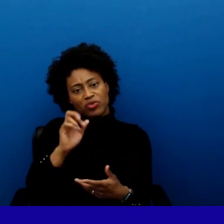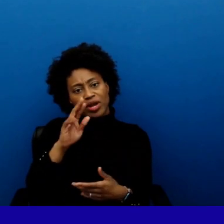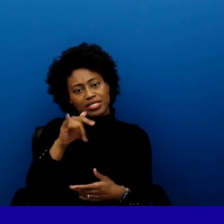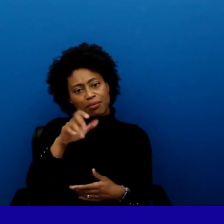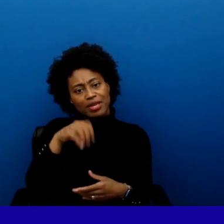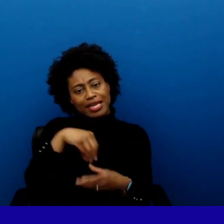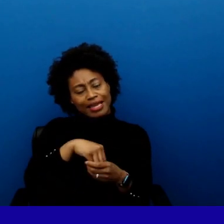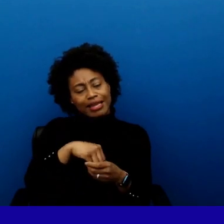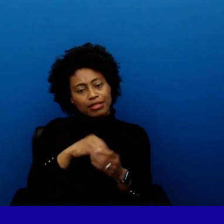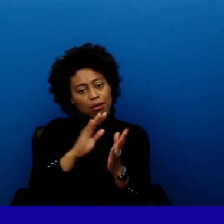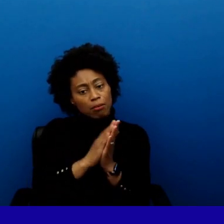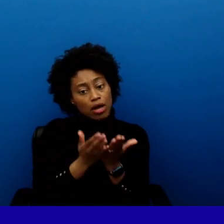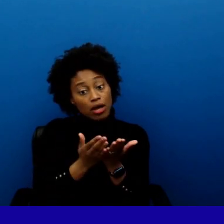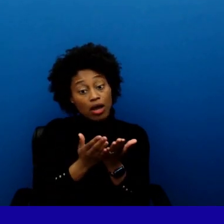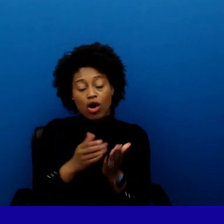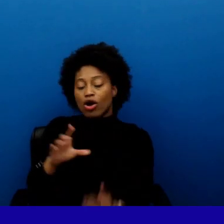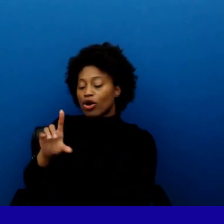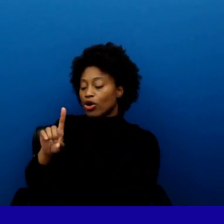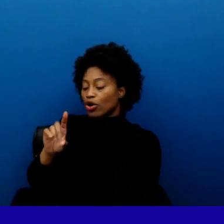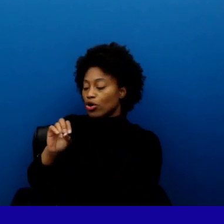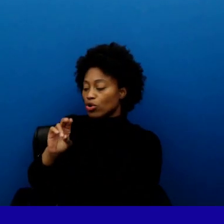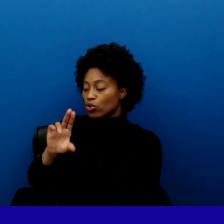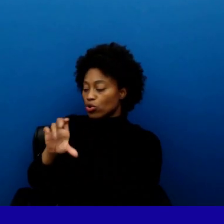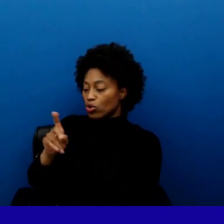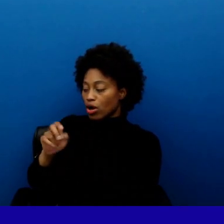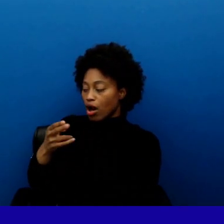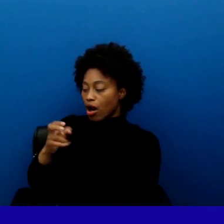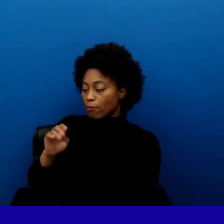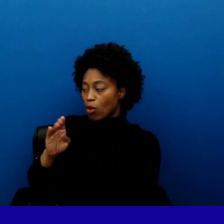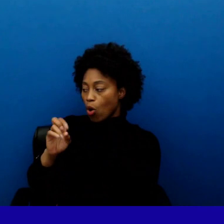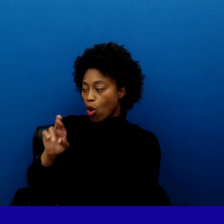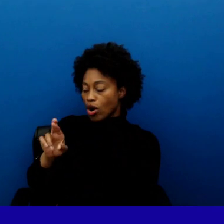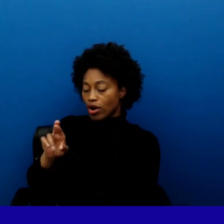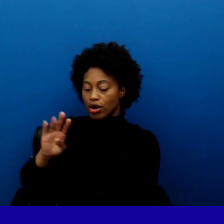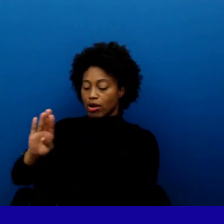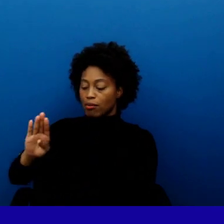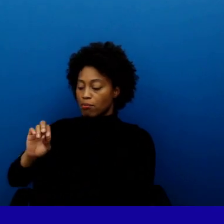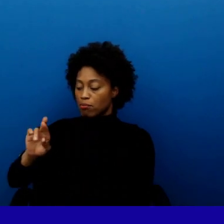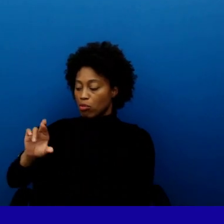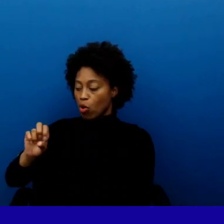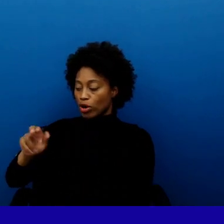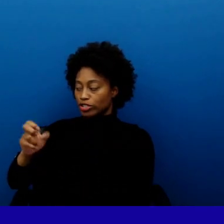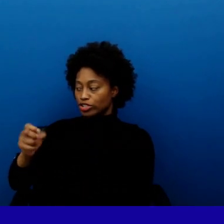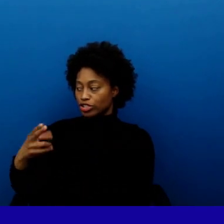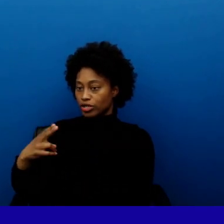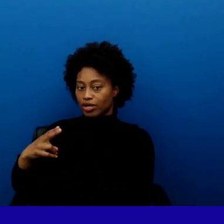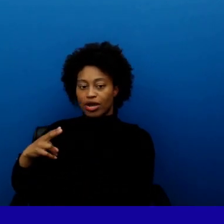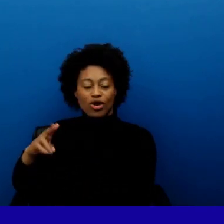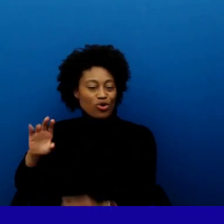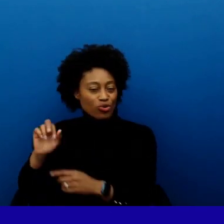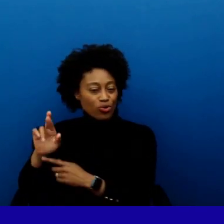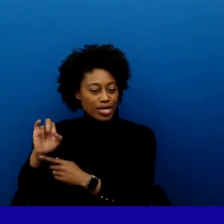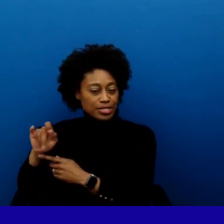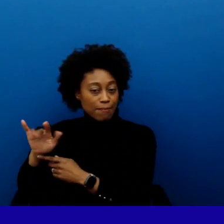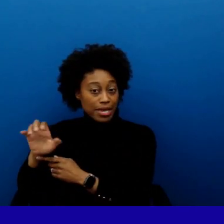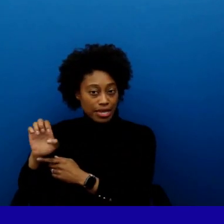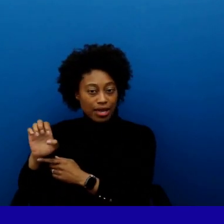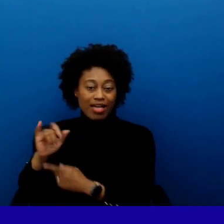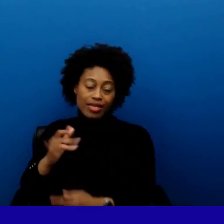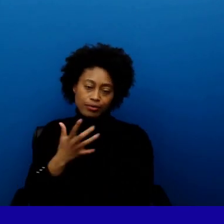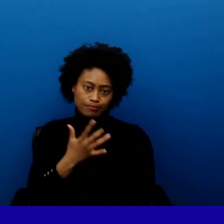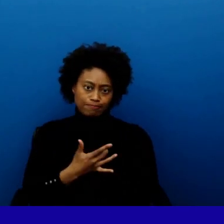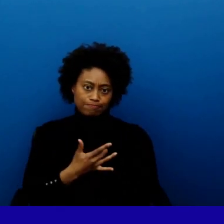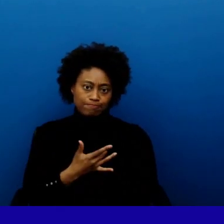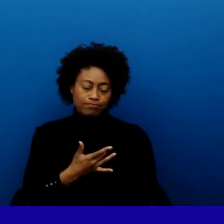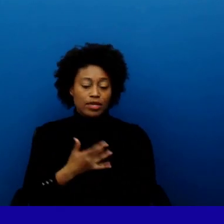to be the Duke of Borscht recipe. That's the one that has the most heart for me. Duke of Bor